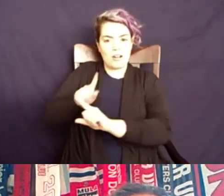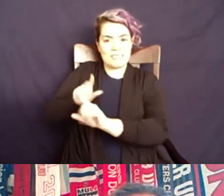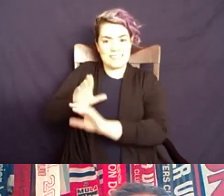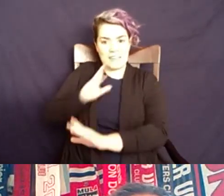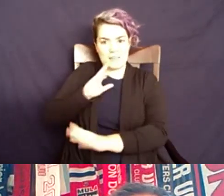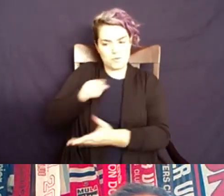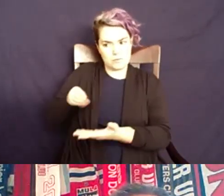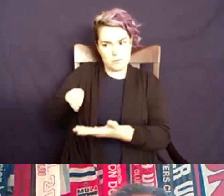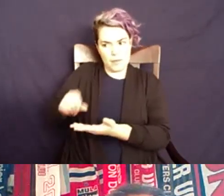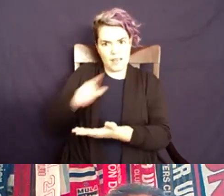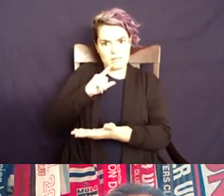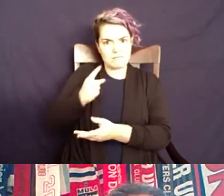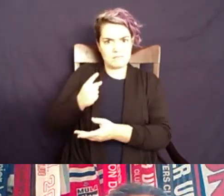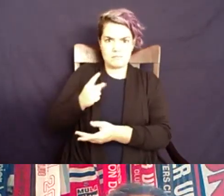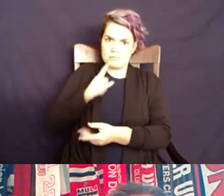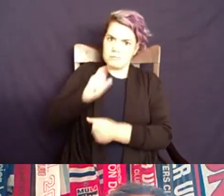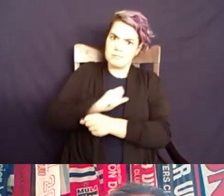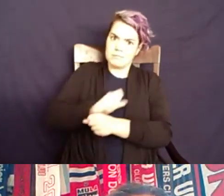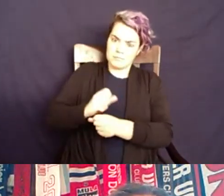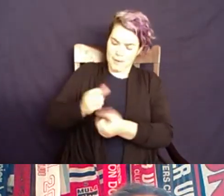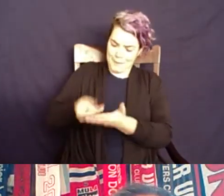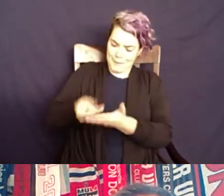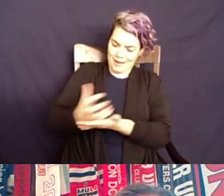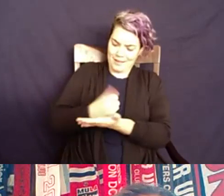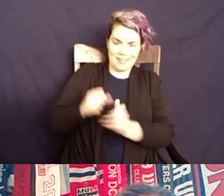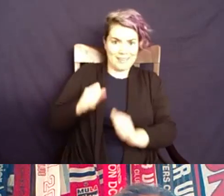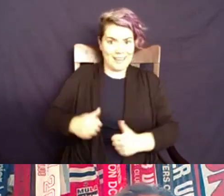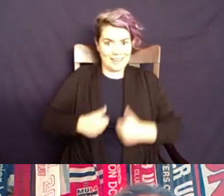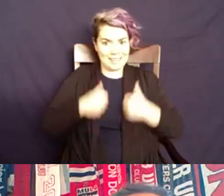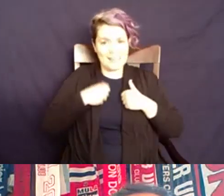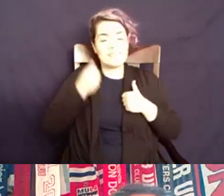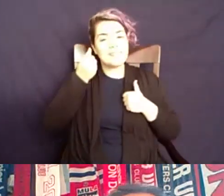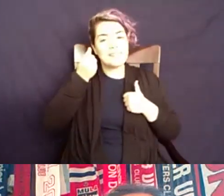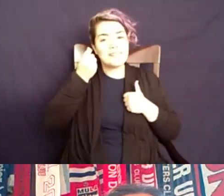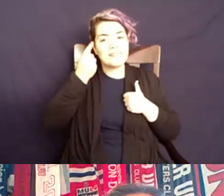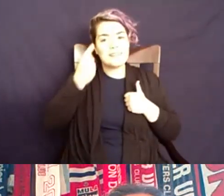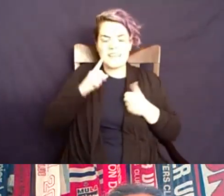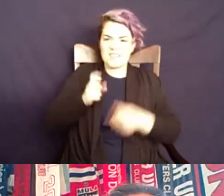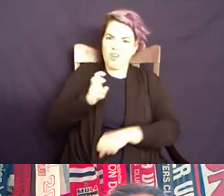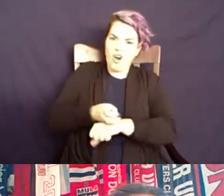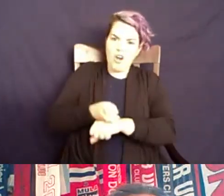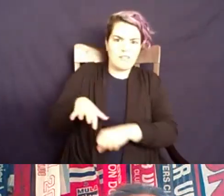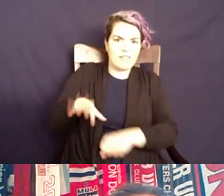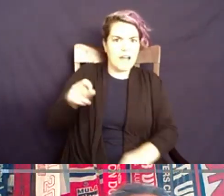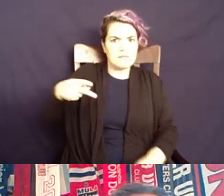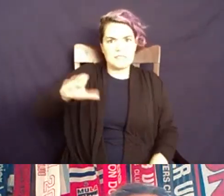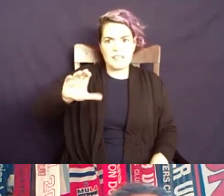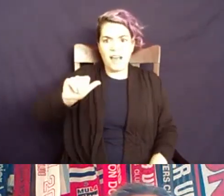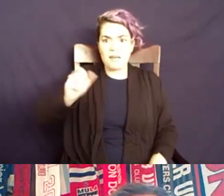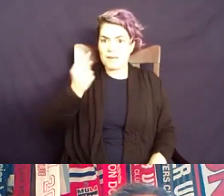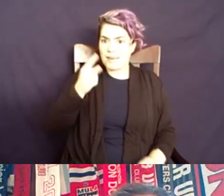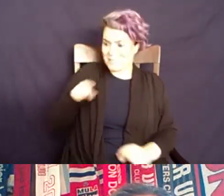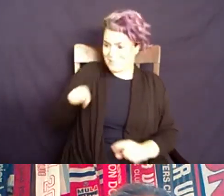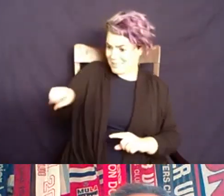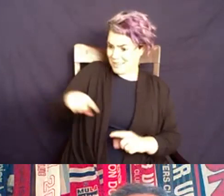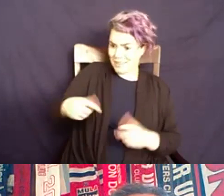COVID-19, it has been incredibly hard to find a PCA because of their low pay rate. My care is worth more than